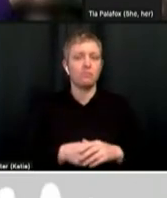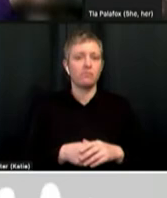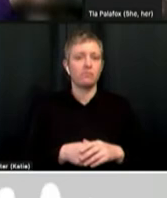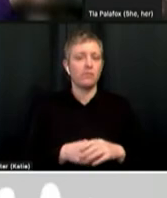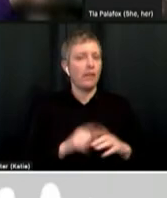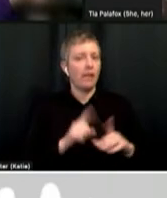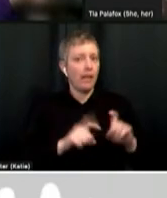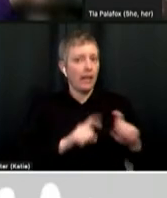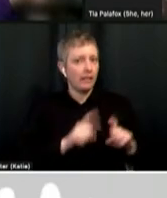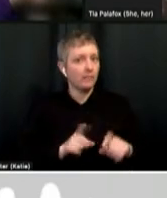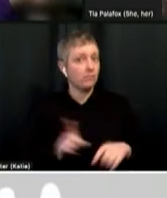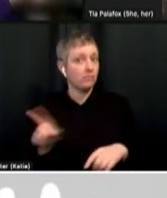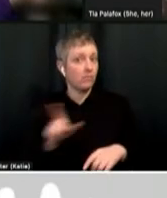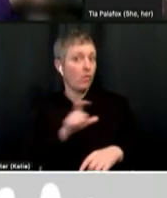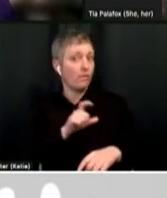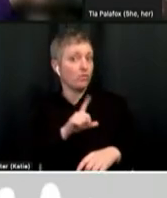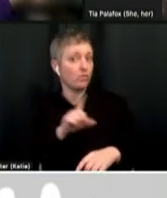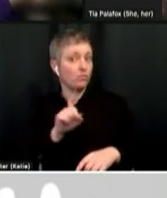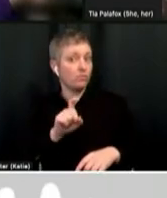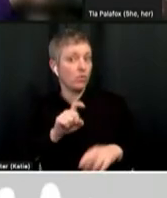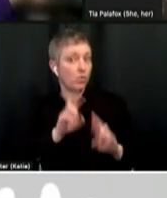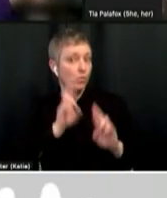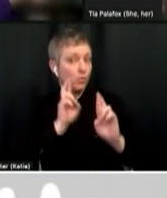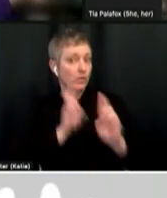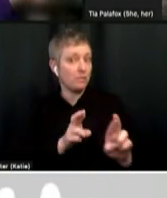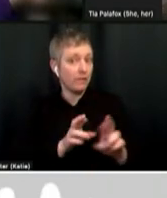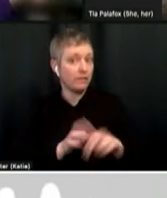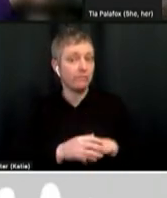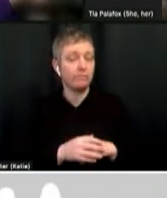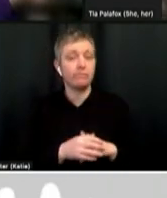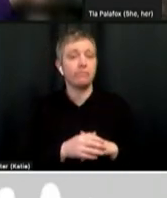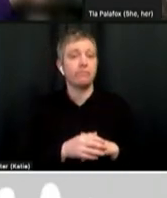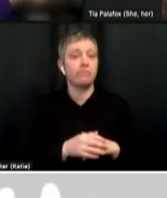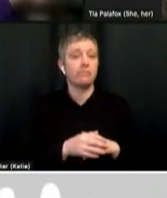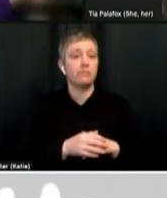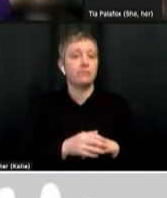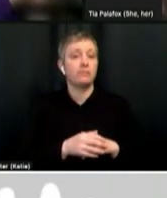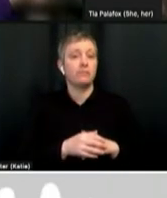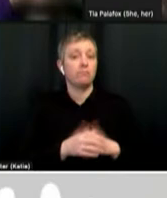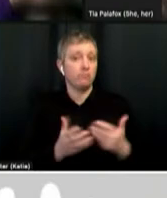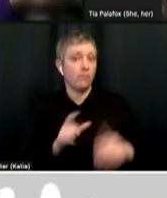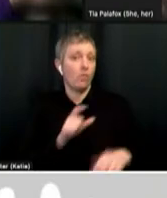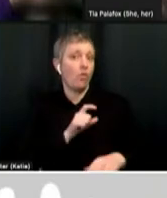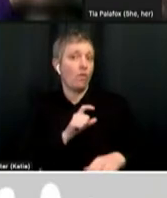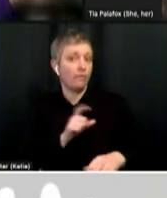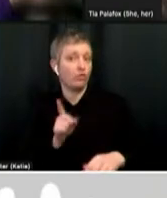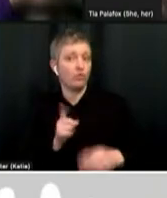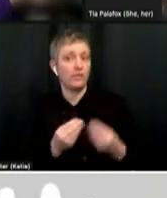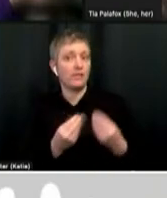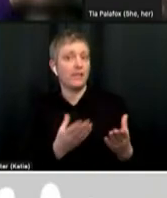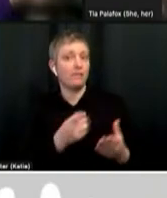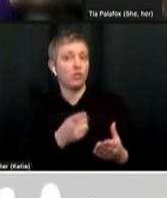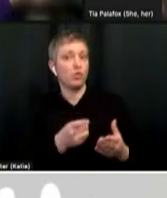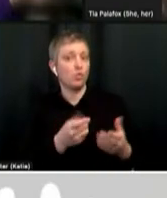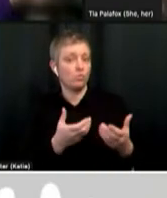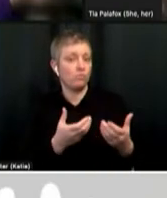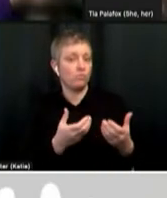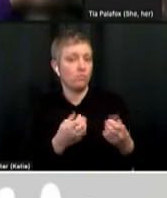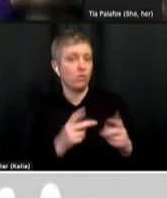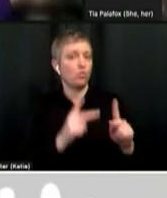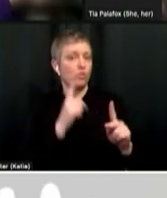the officer show any, treat you with, did the officer give you a chance to explain the story? Did the officer explain what